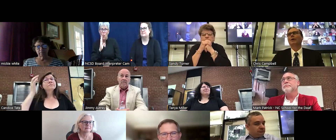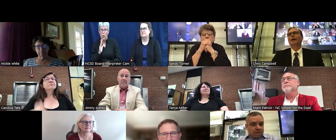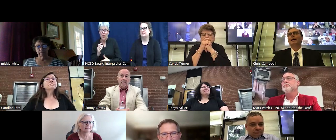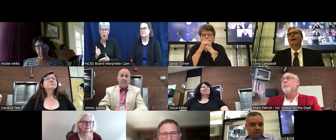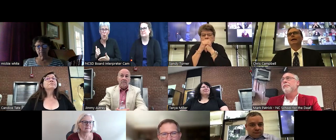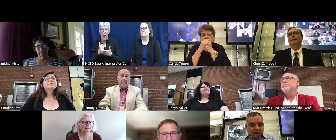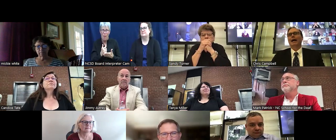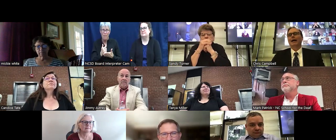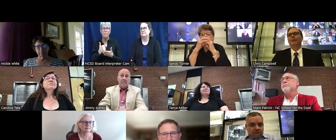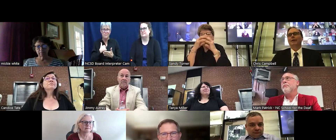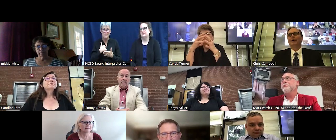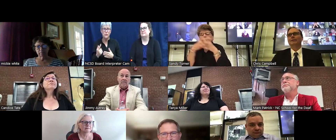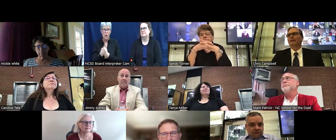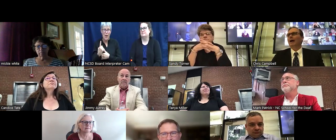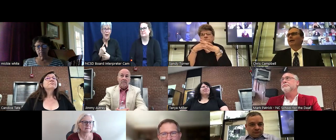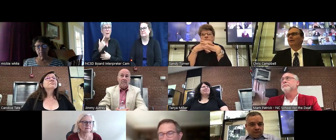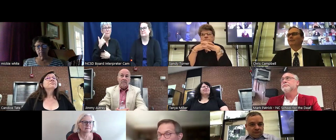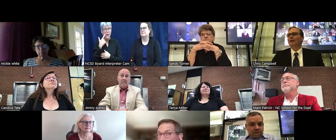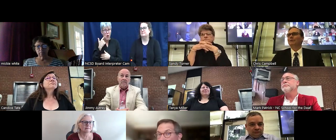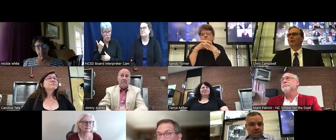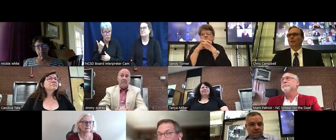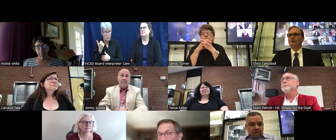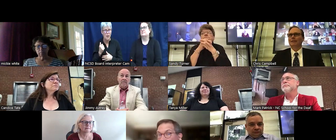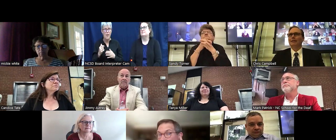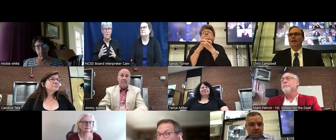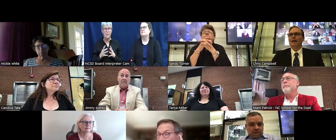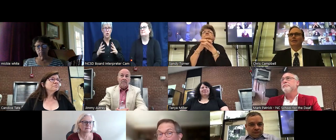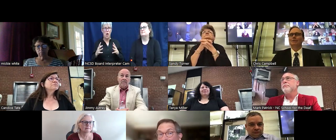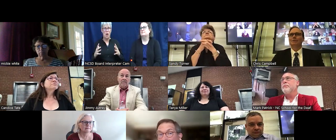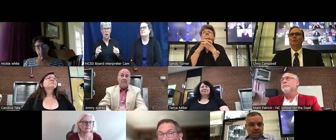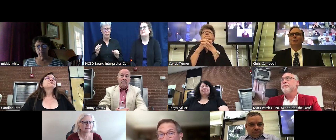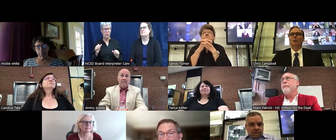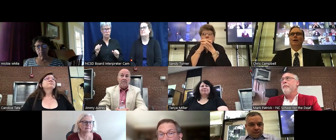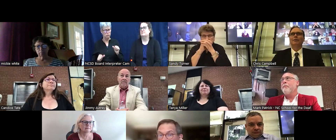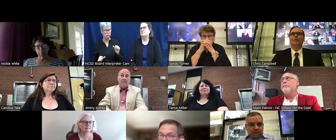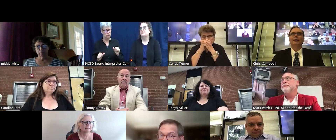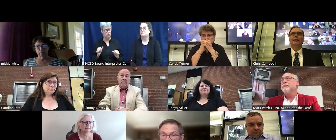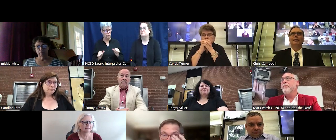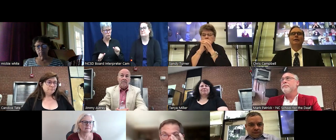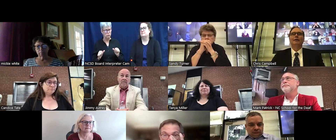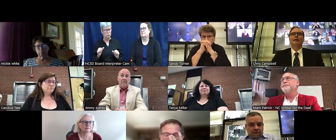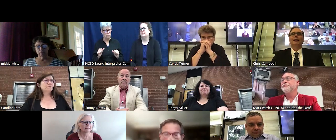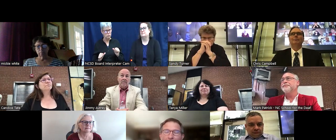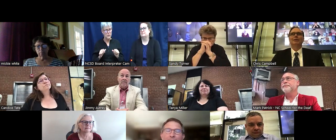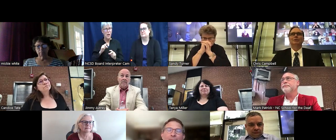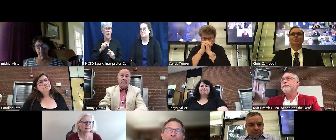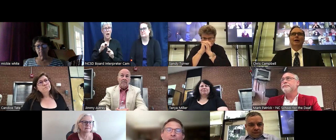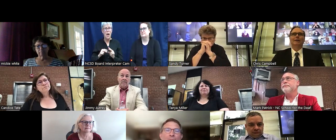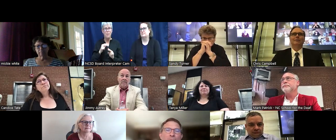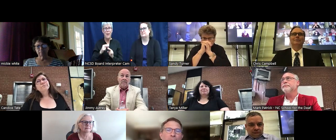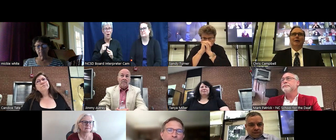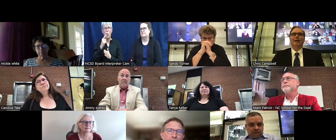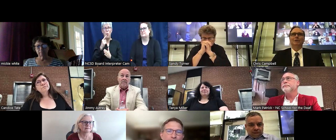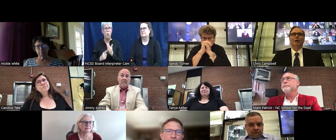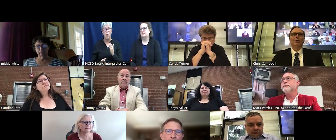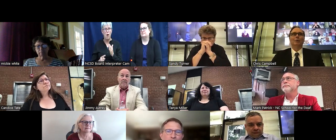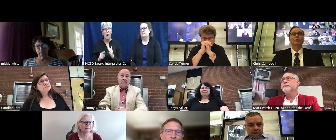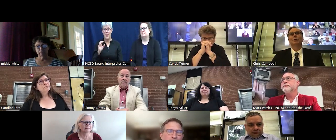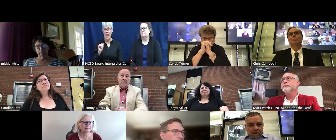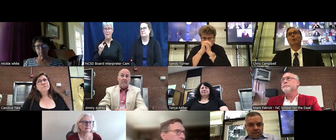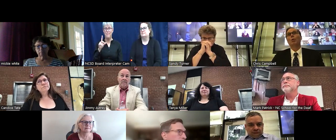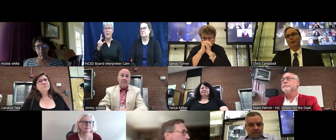well, is that there is a lot of uncertainty as to what the administrative